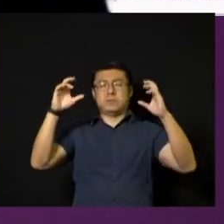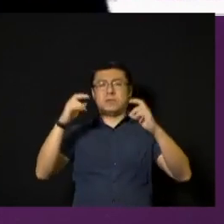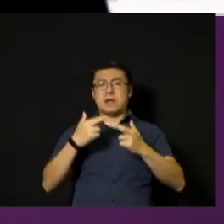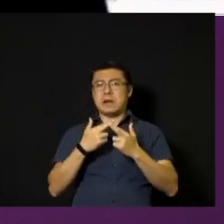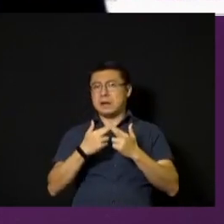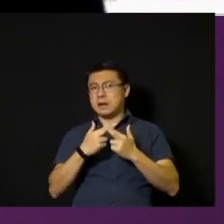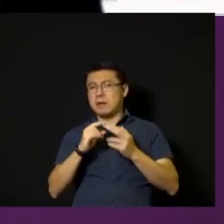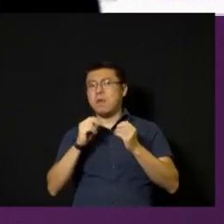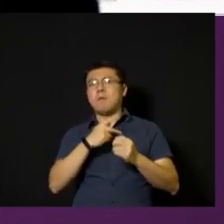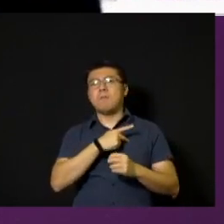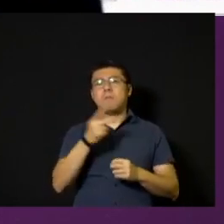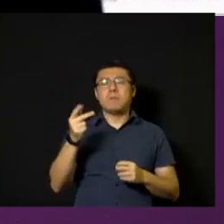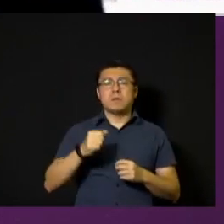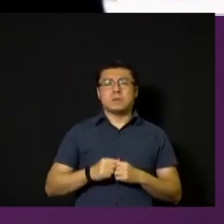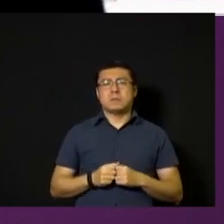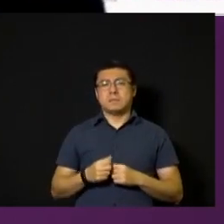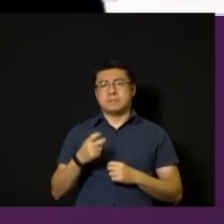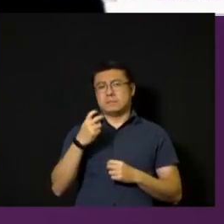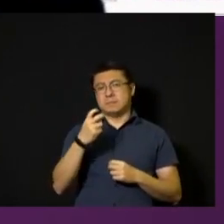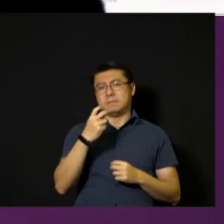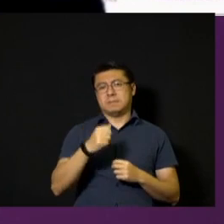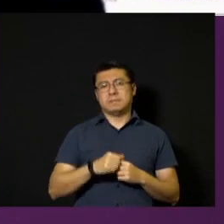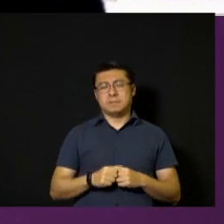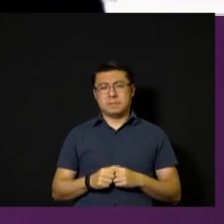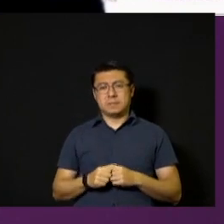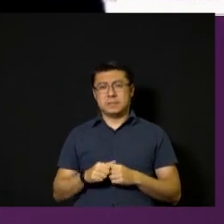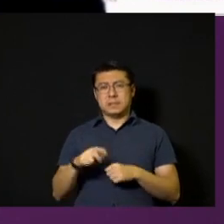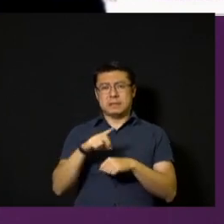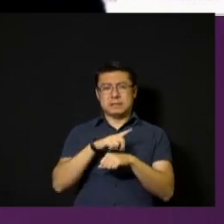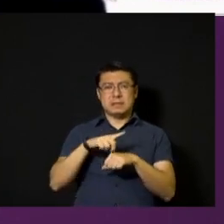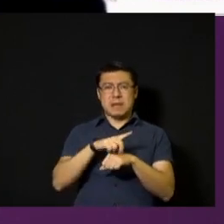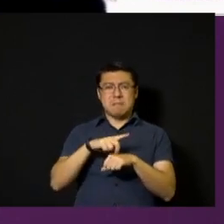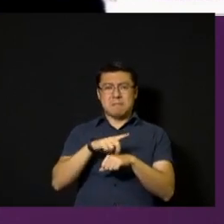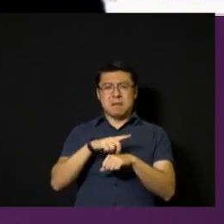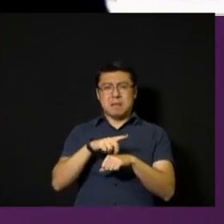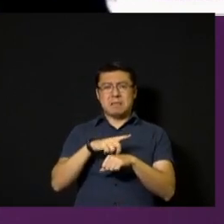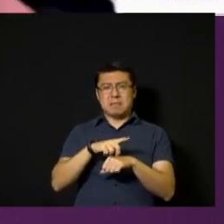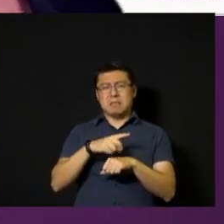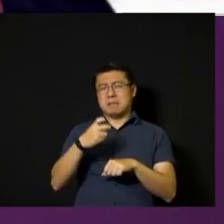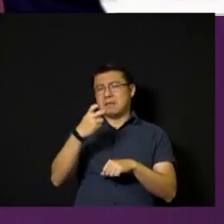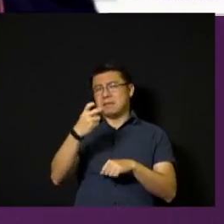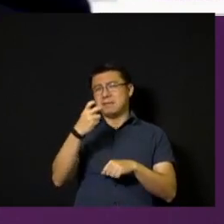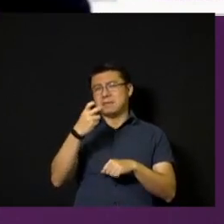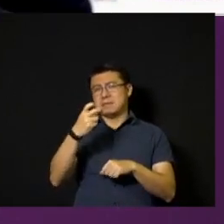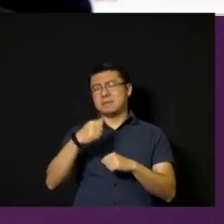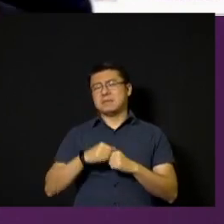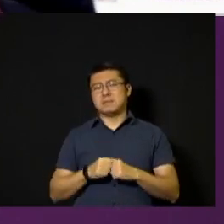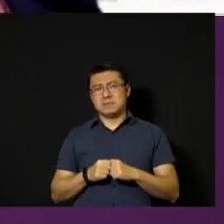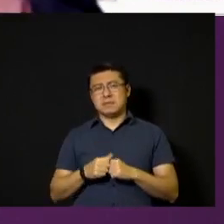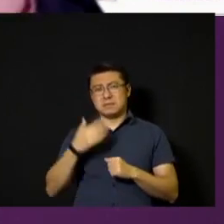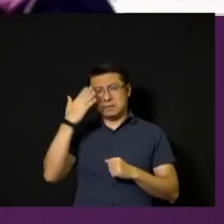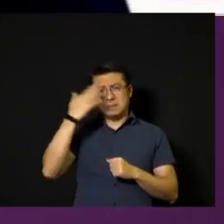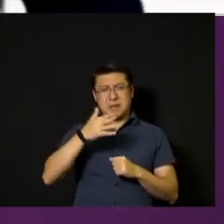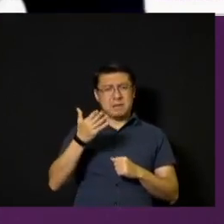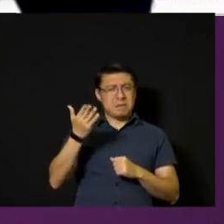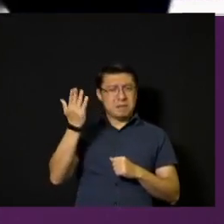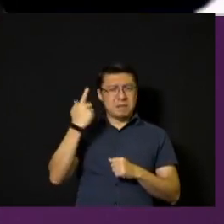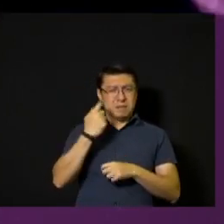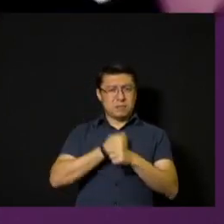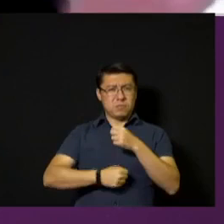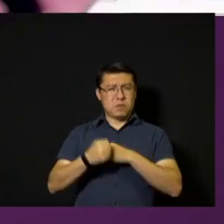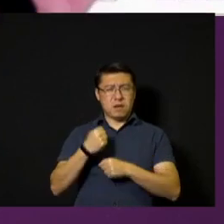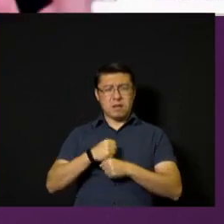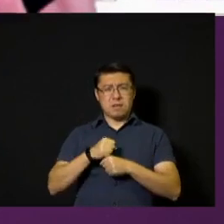need of prosperity. For me, this is basic in a diamond. What are you seeing last year? At the beginning